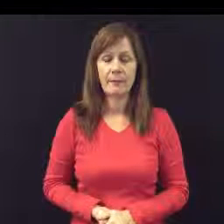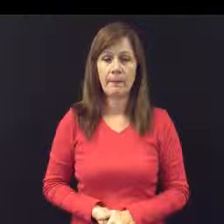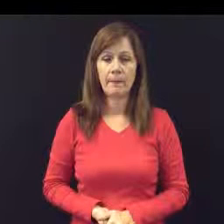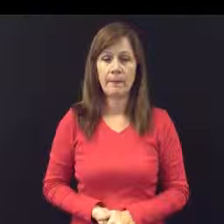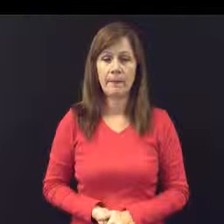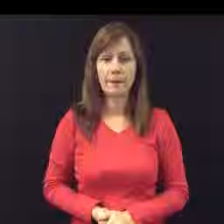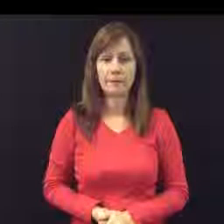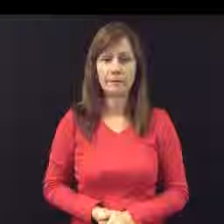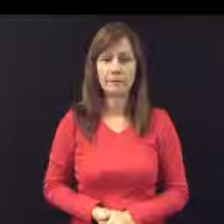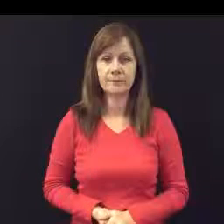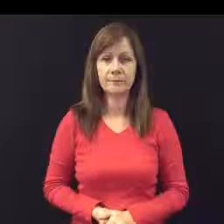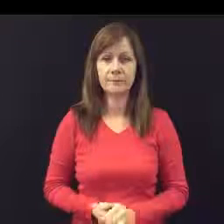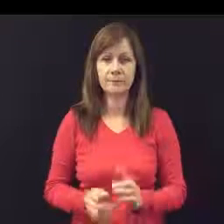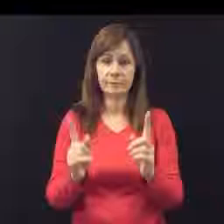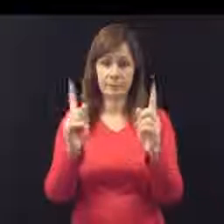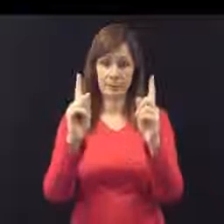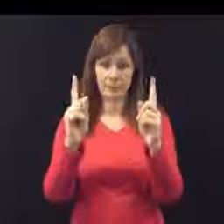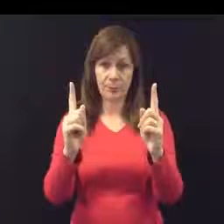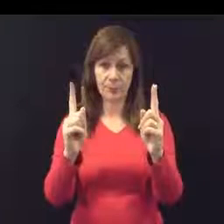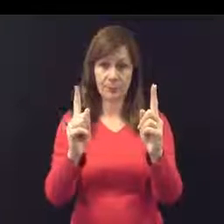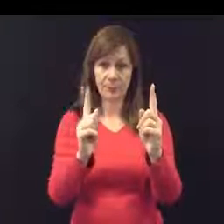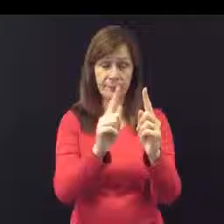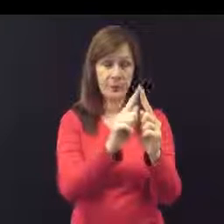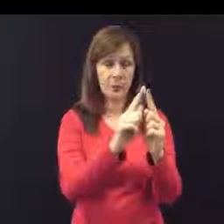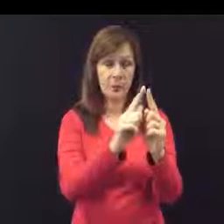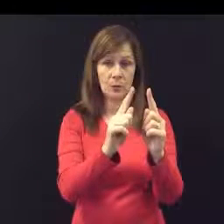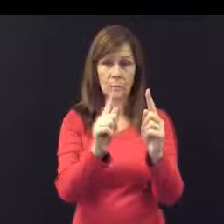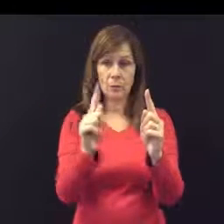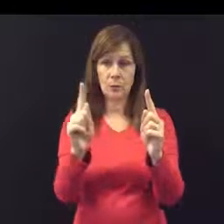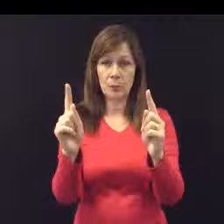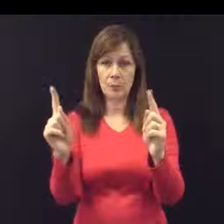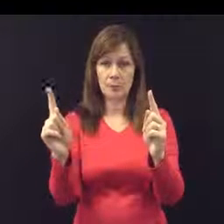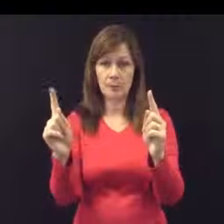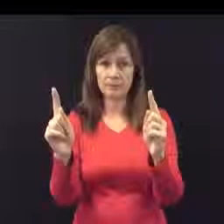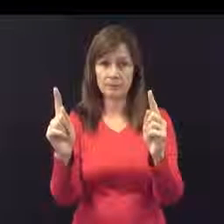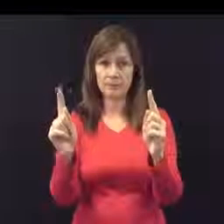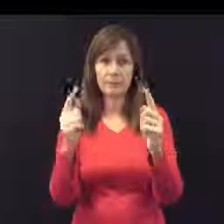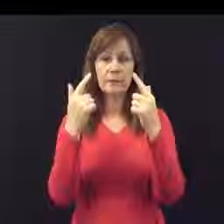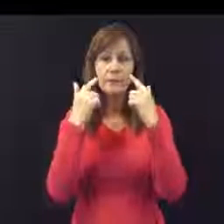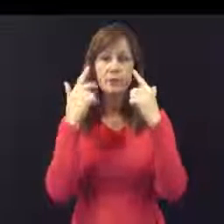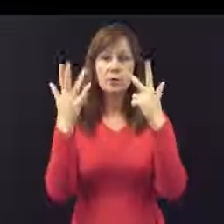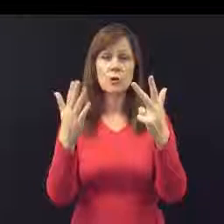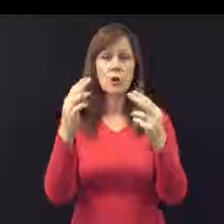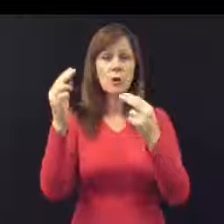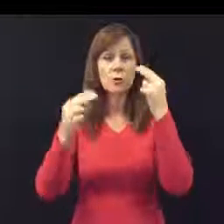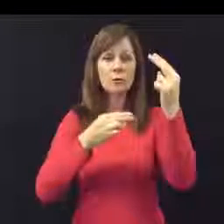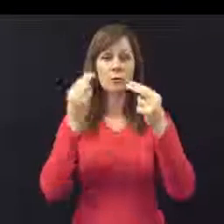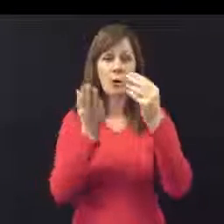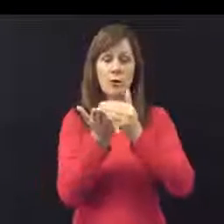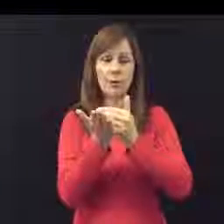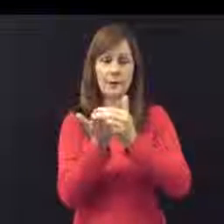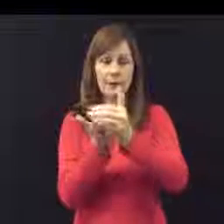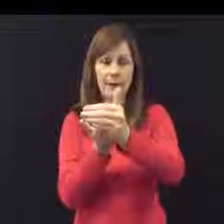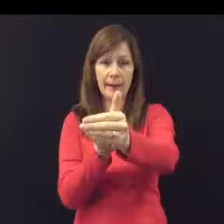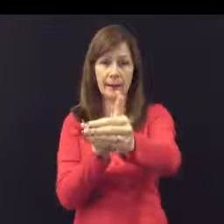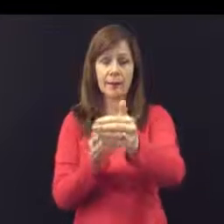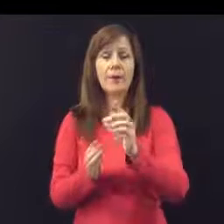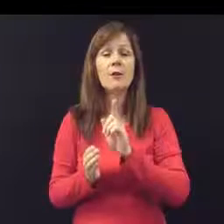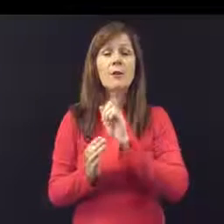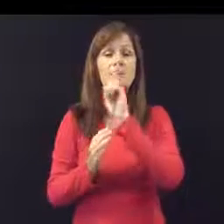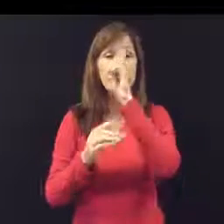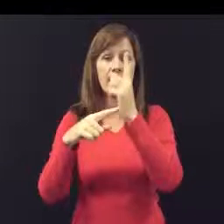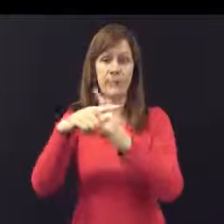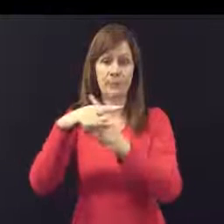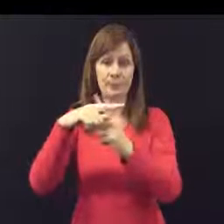in the main content area by pressing the buttons to the left and right of the Play-Pause buttons. The center section of the top